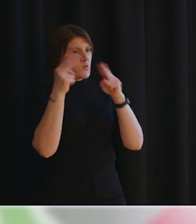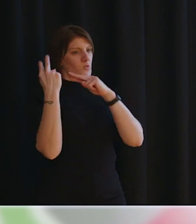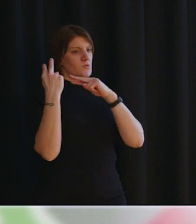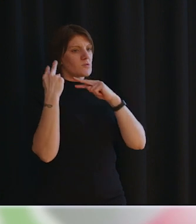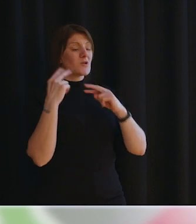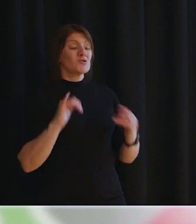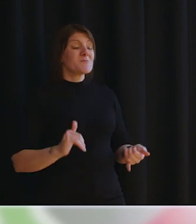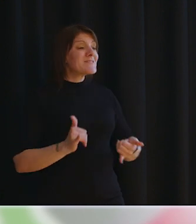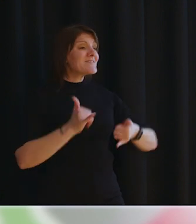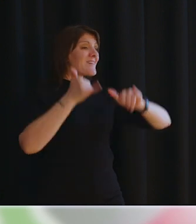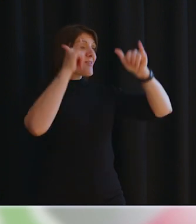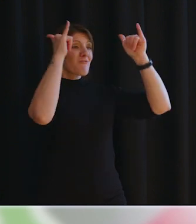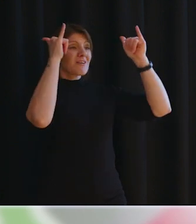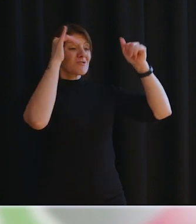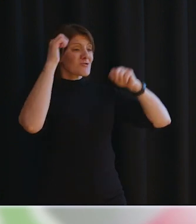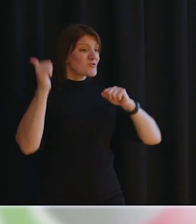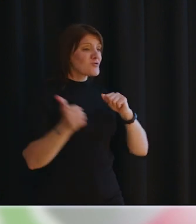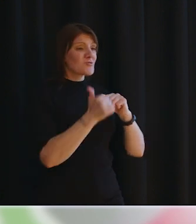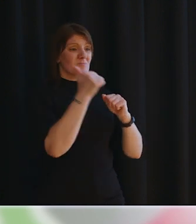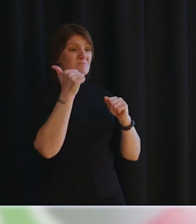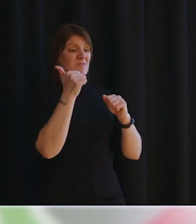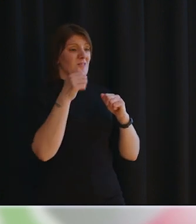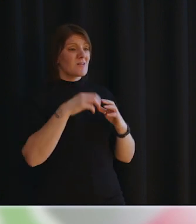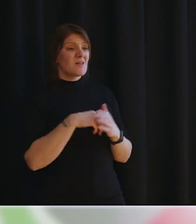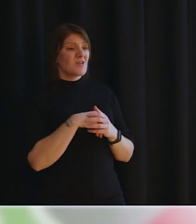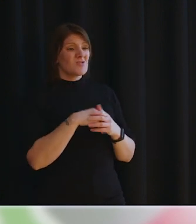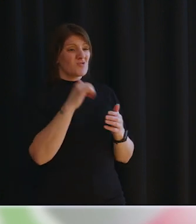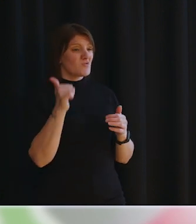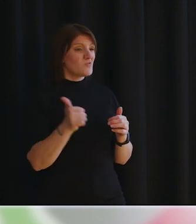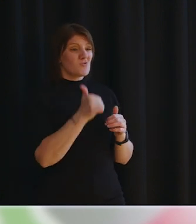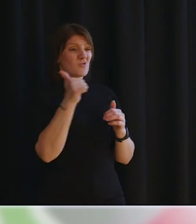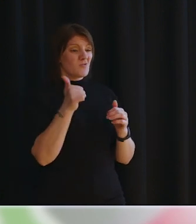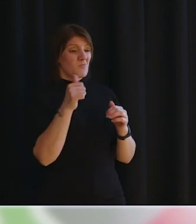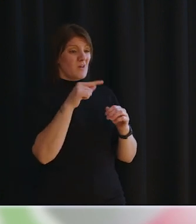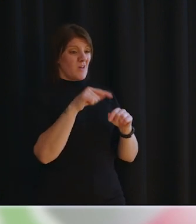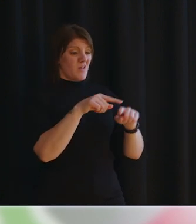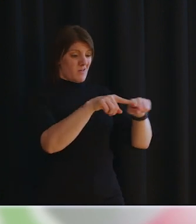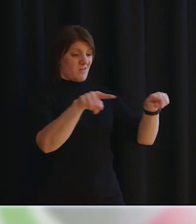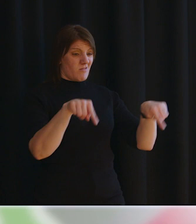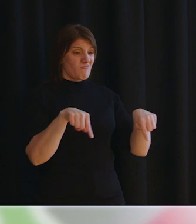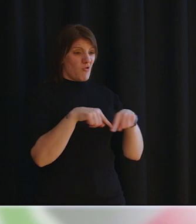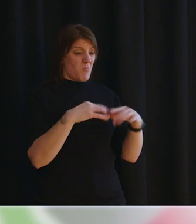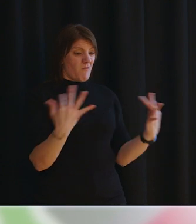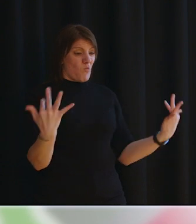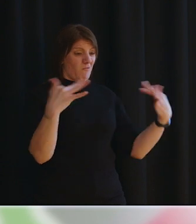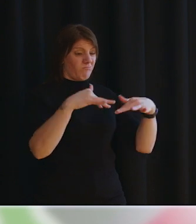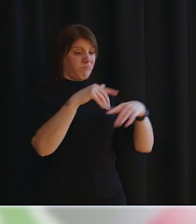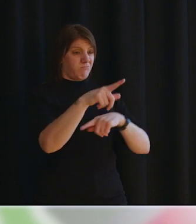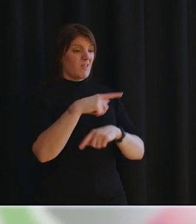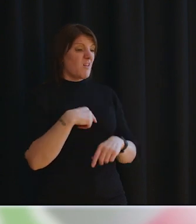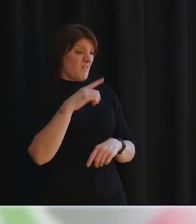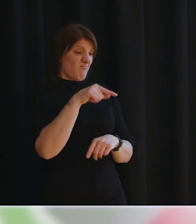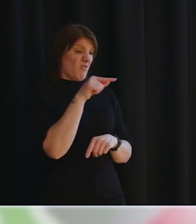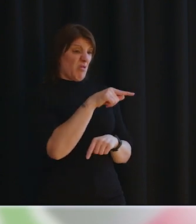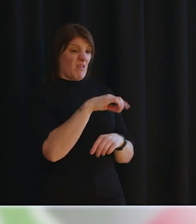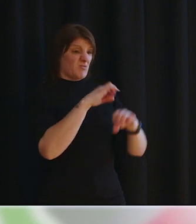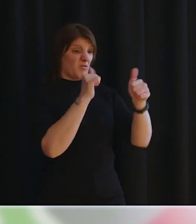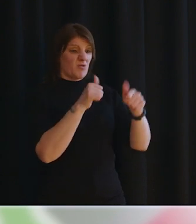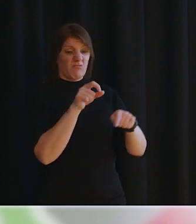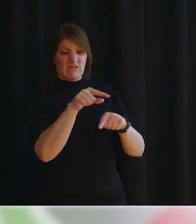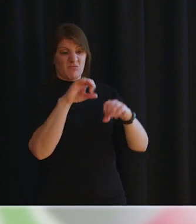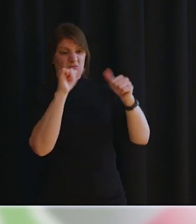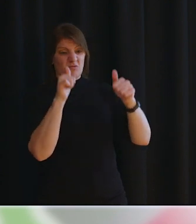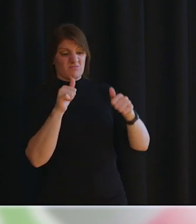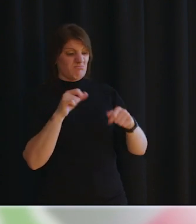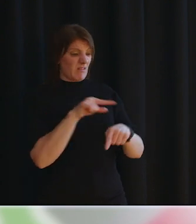be everyone getting in the room and then saying, oh, this didn't work well and that didn't work well and hasn't done this. It should be a celebration